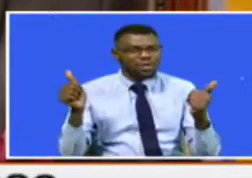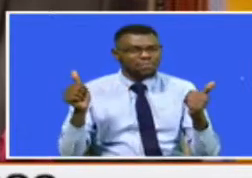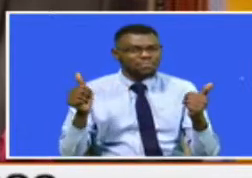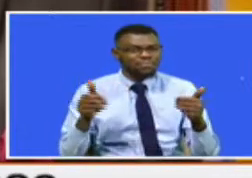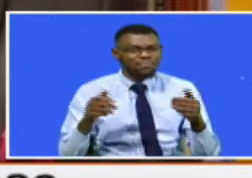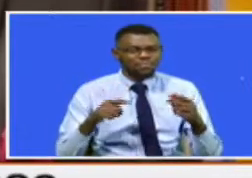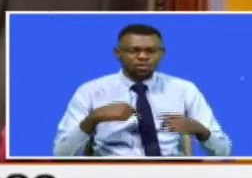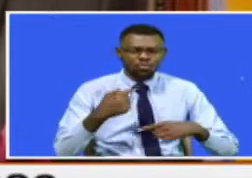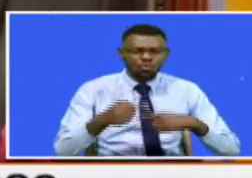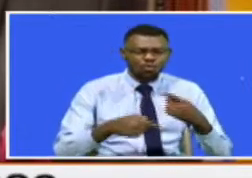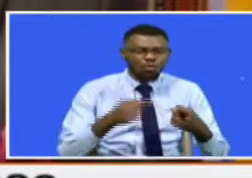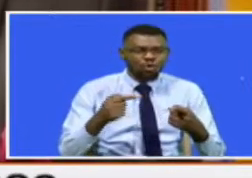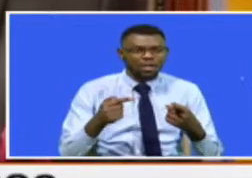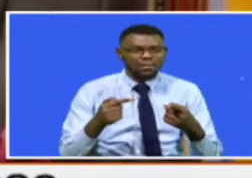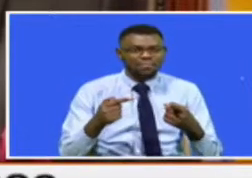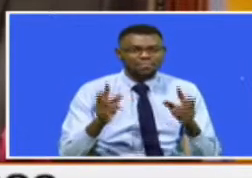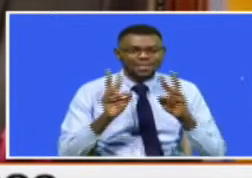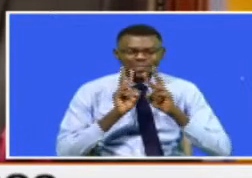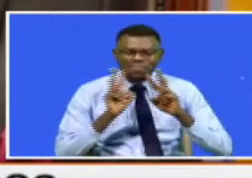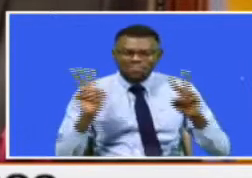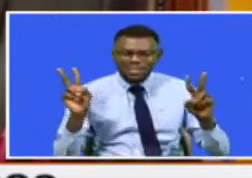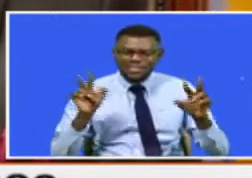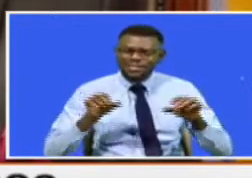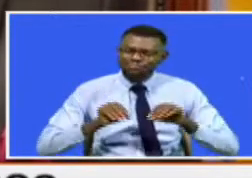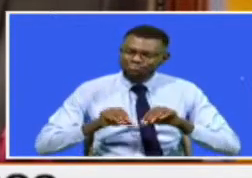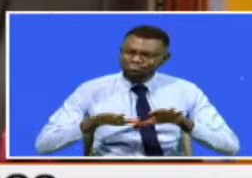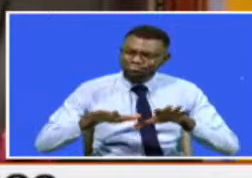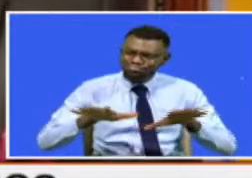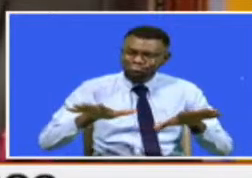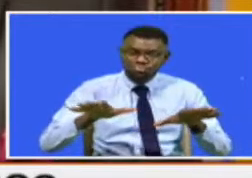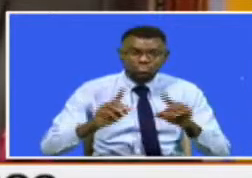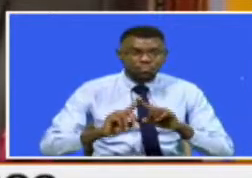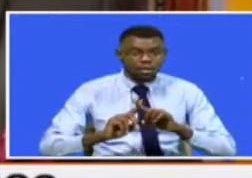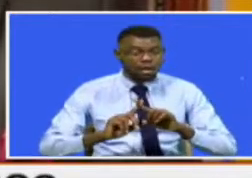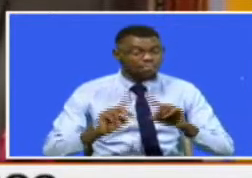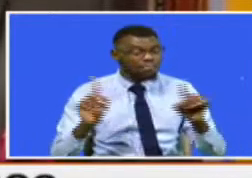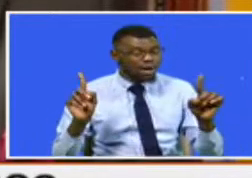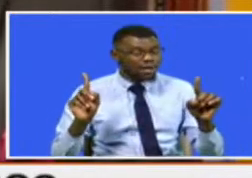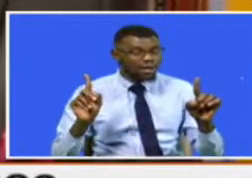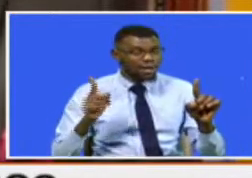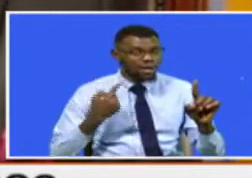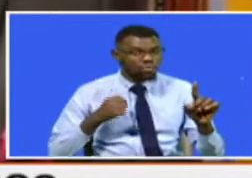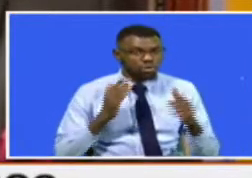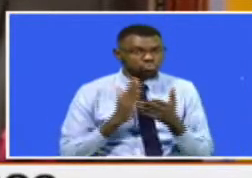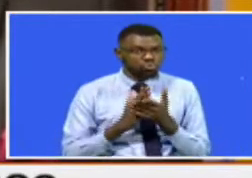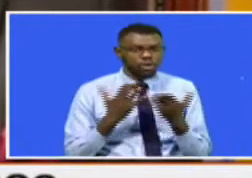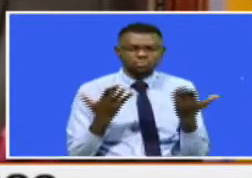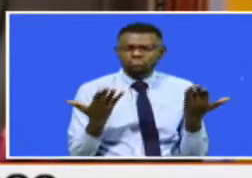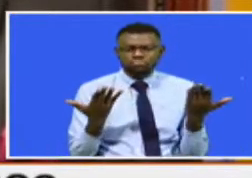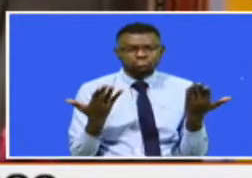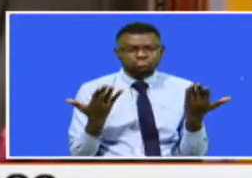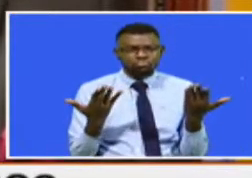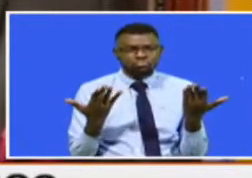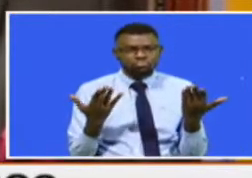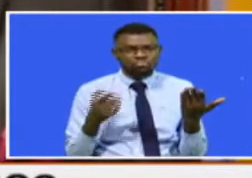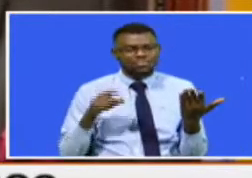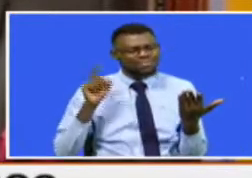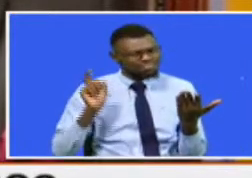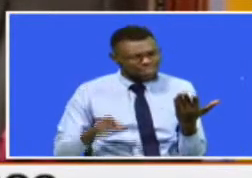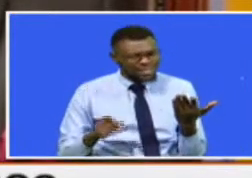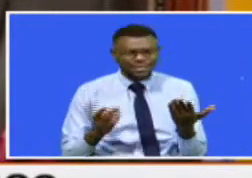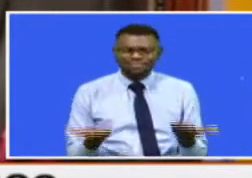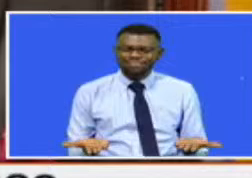Let's keep the prevailing peace, although we really have no choice but to keep the